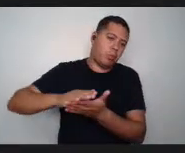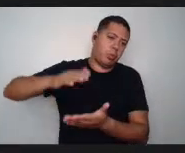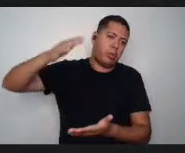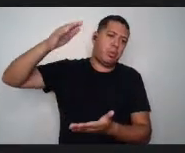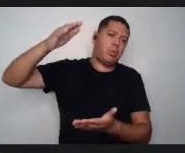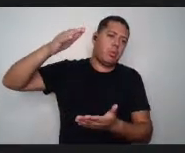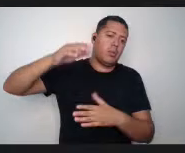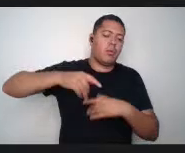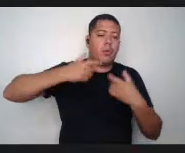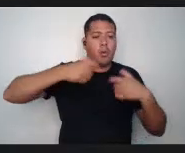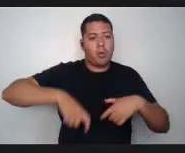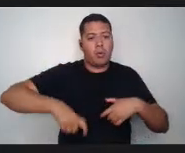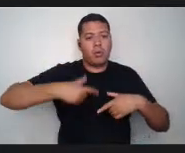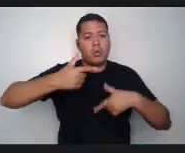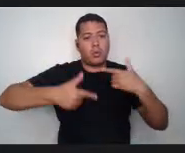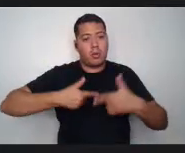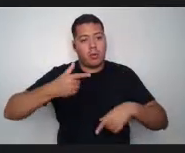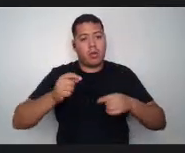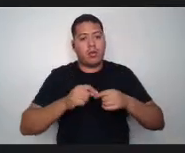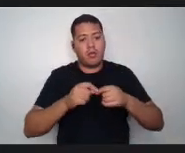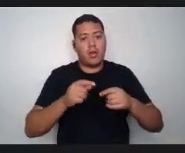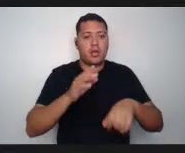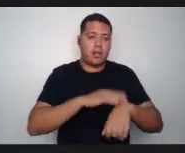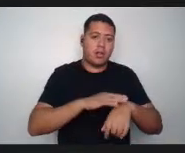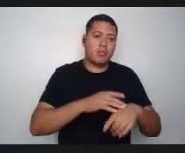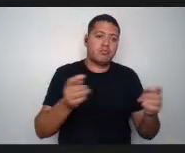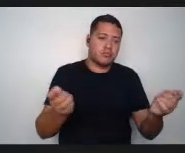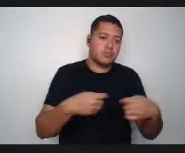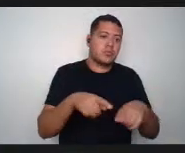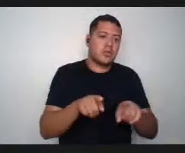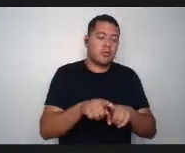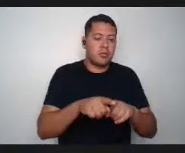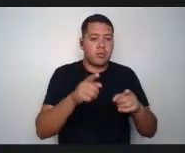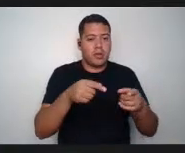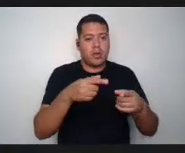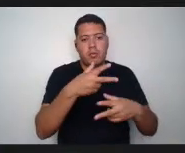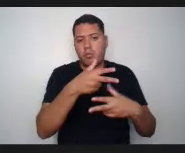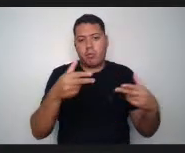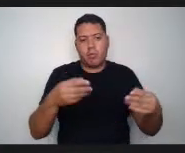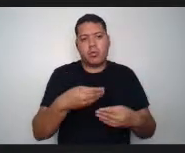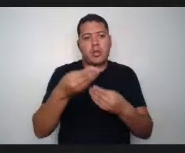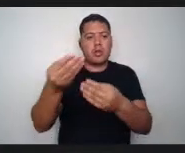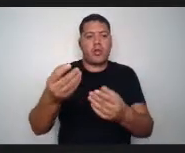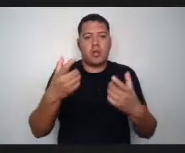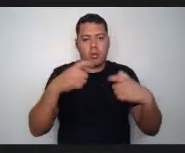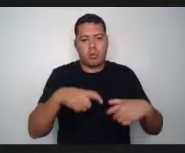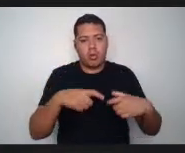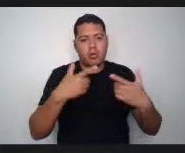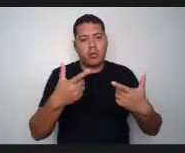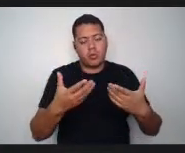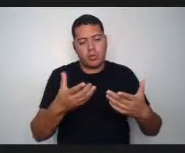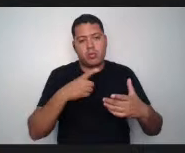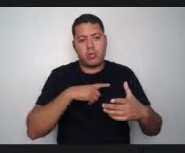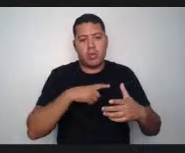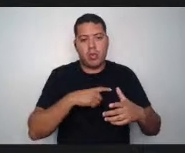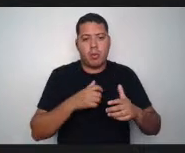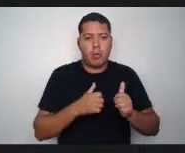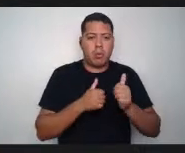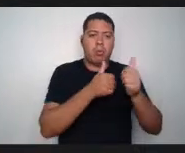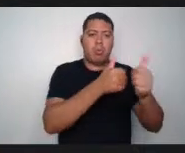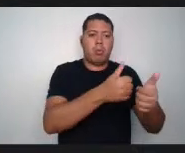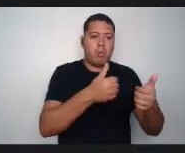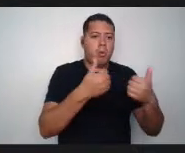industry of digital work by demand, where the work is doing by demand and it's delivered locally. So there's